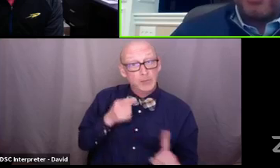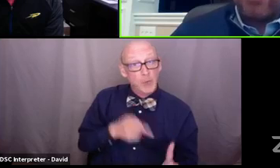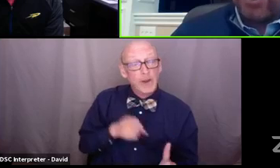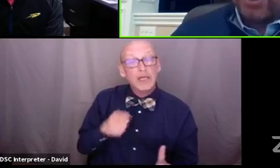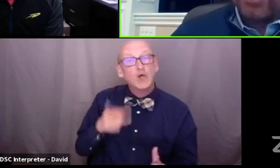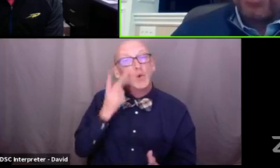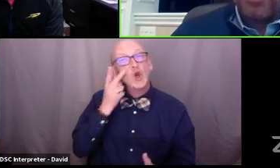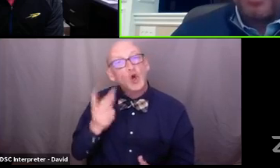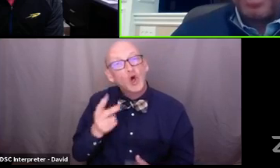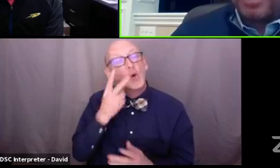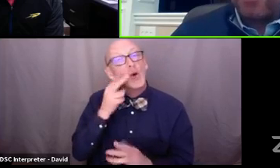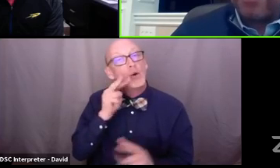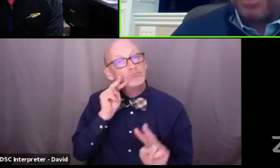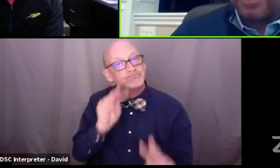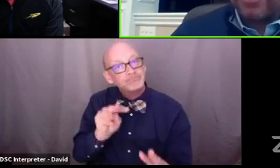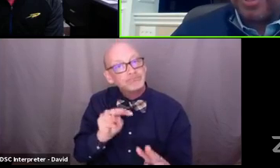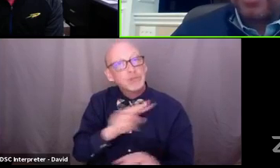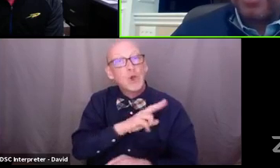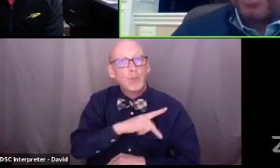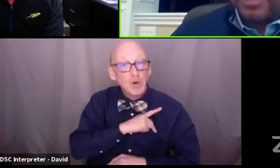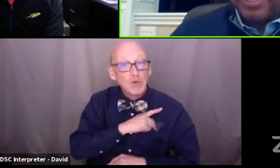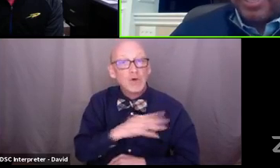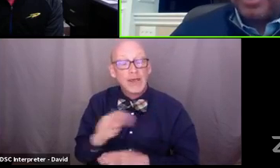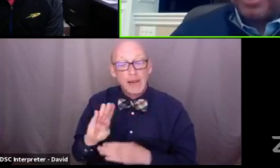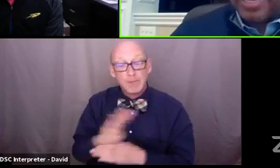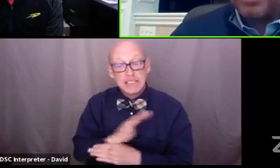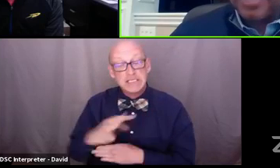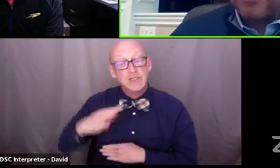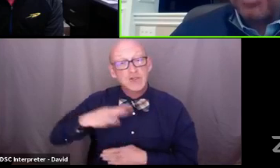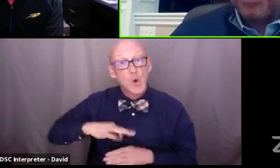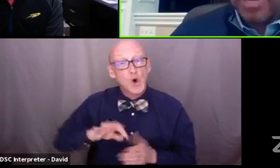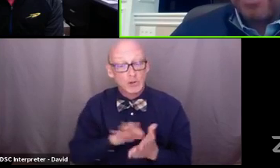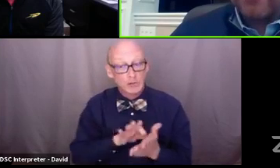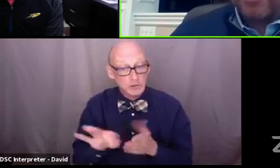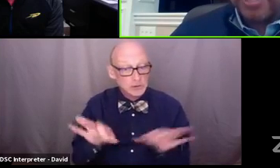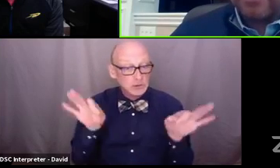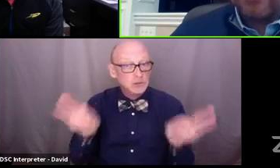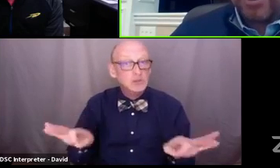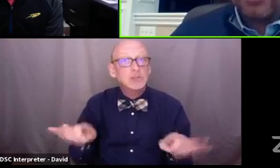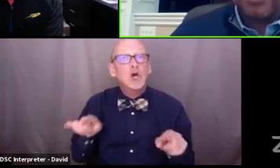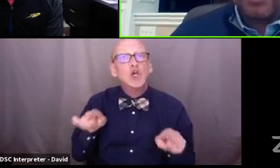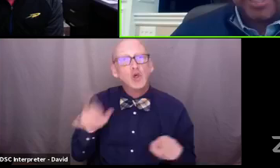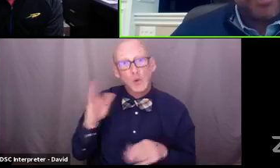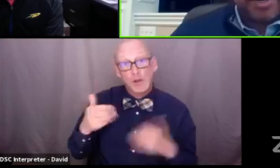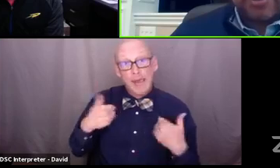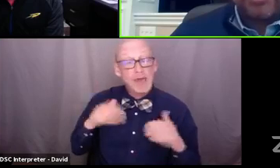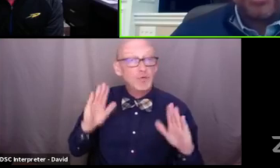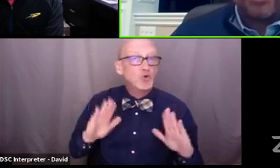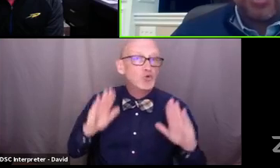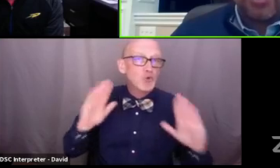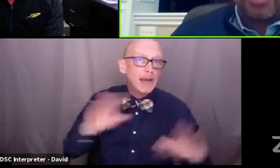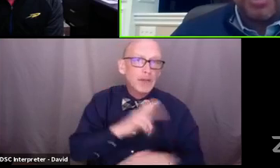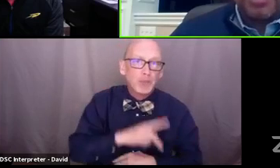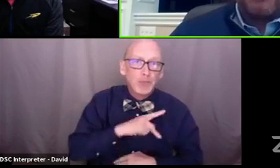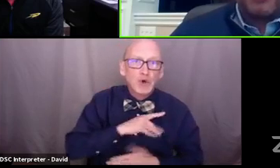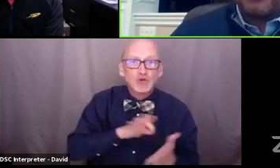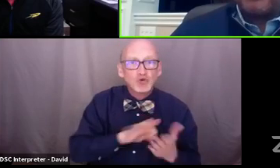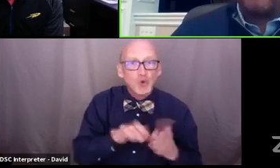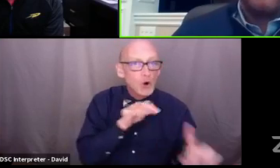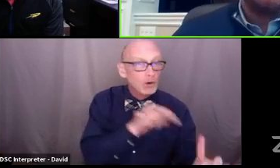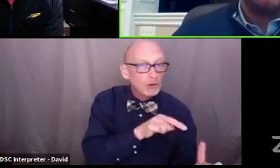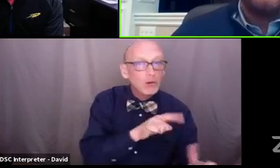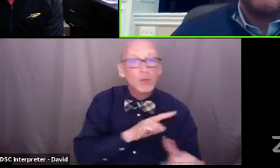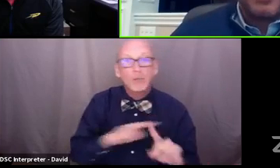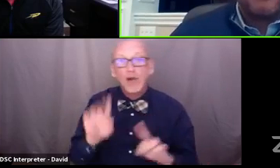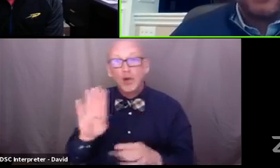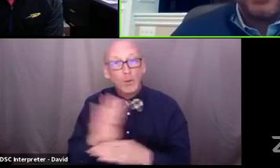at your personal score and your business credit score. And a lot of times you'll have a great personal score, but